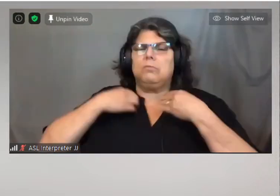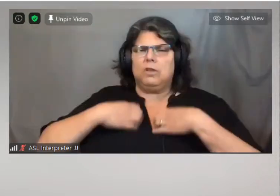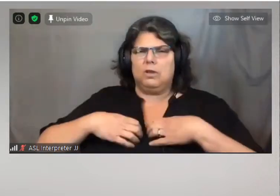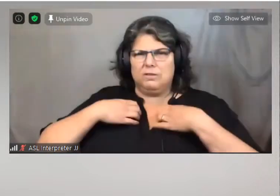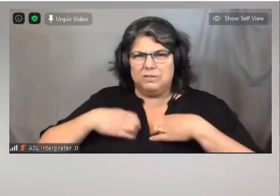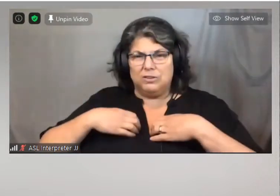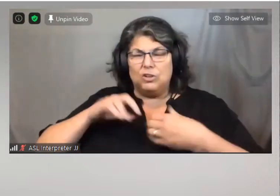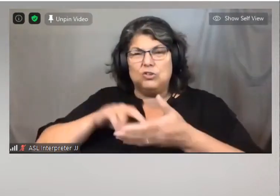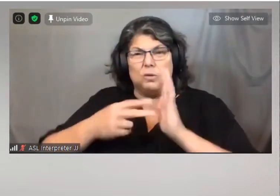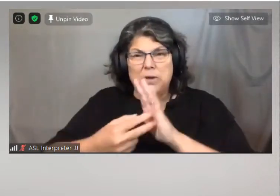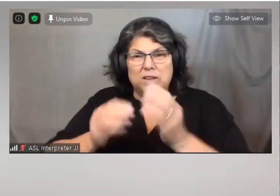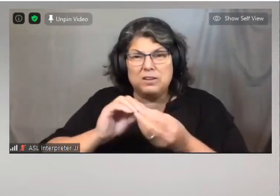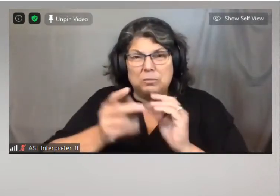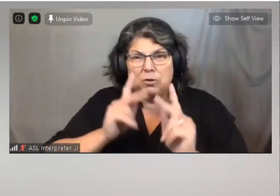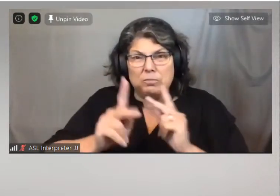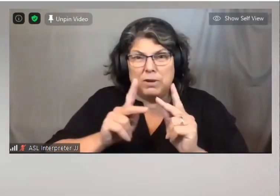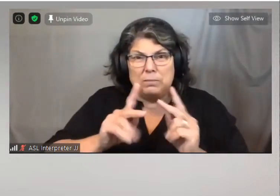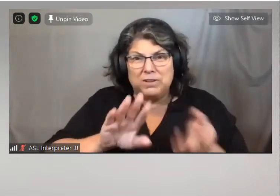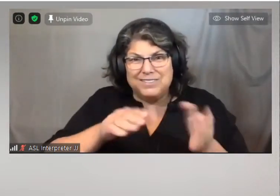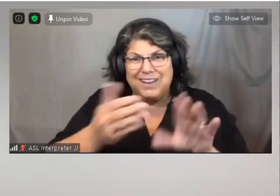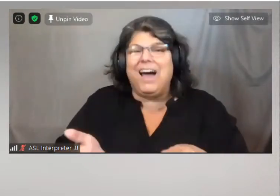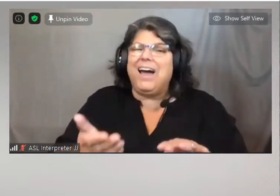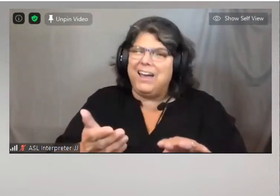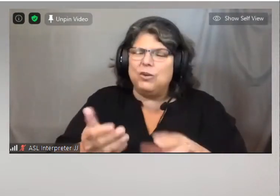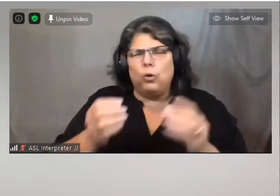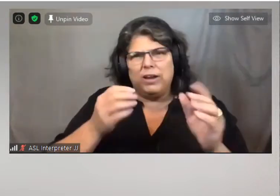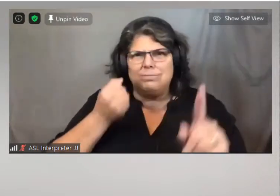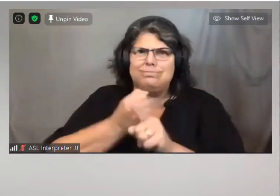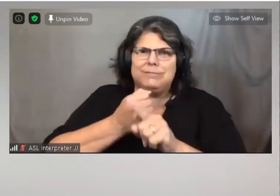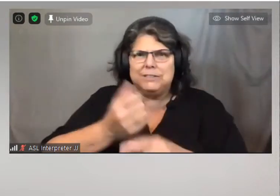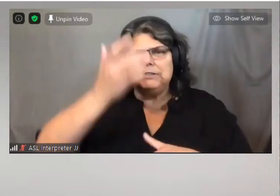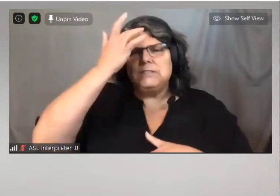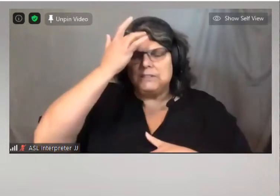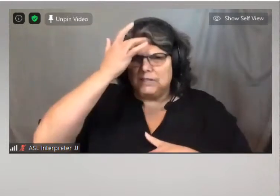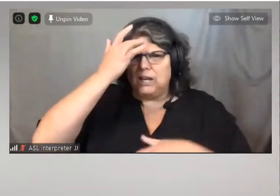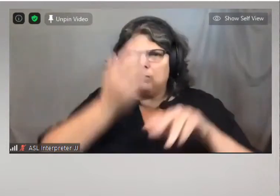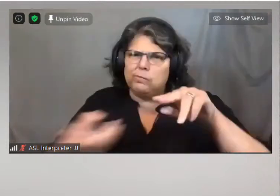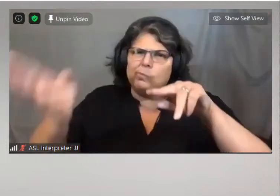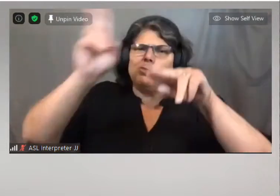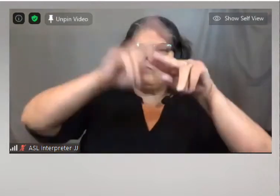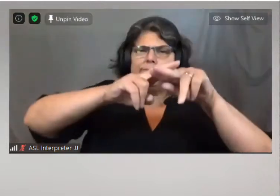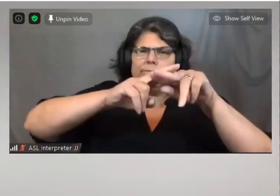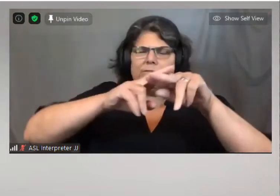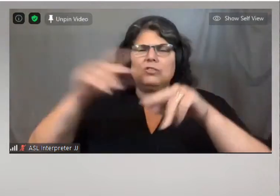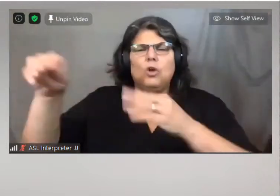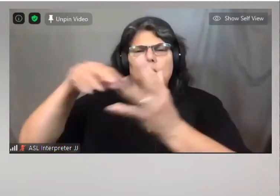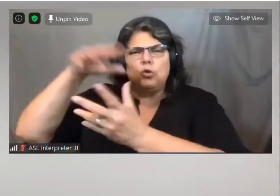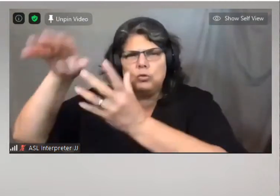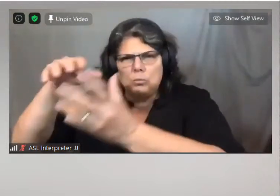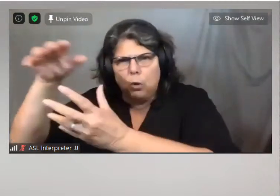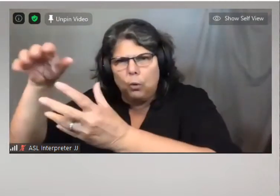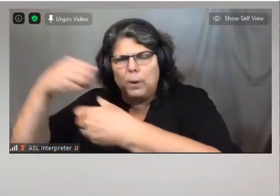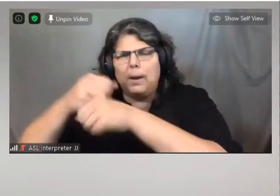goes up significantly. So the smoke is an exacerbating factor.